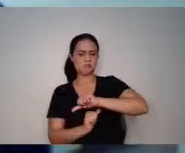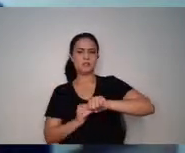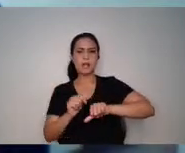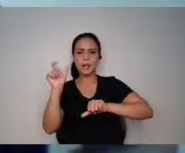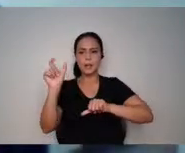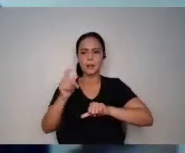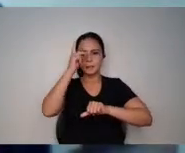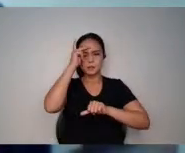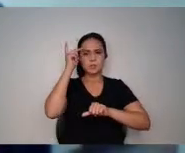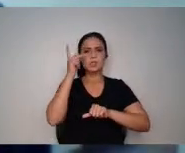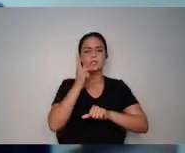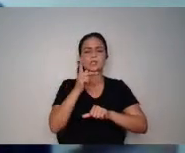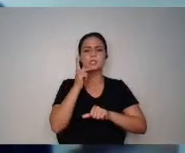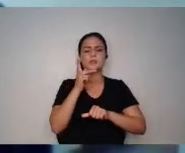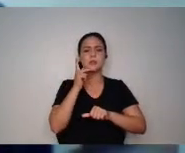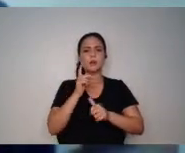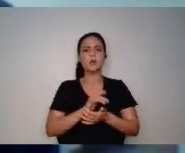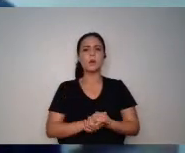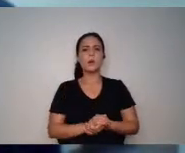person,